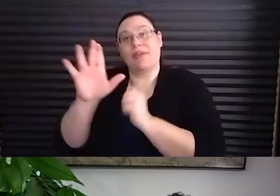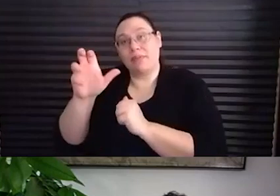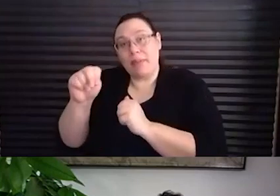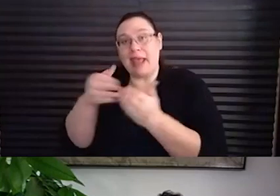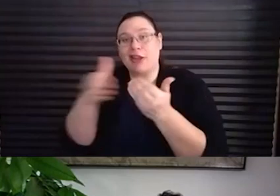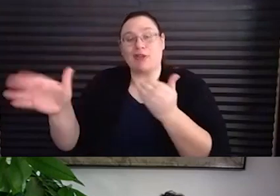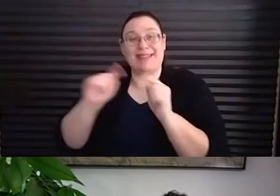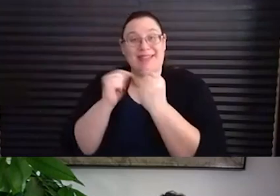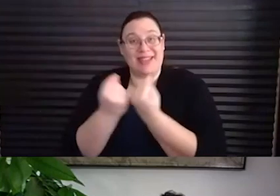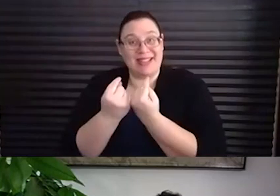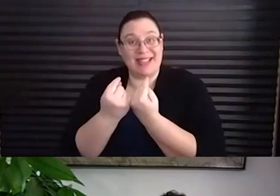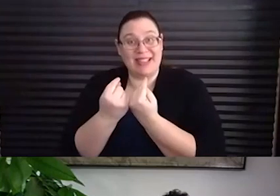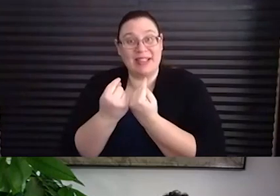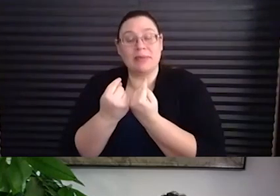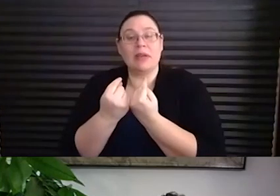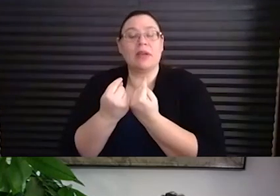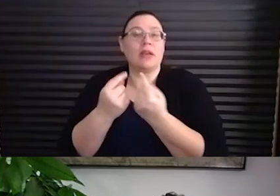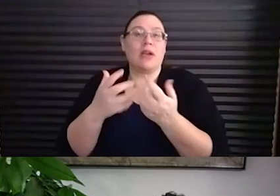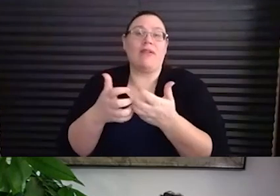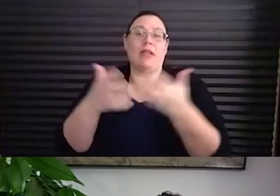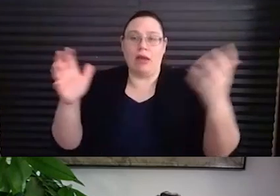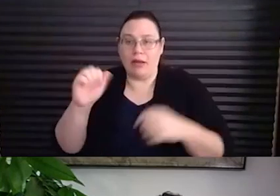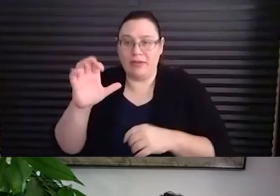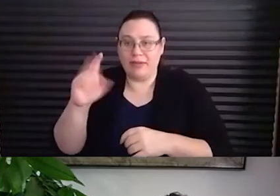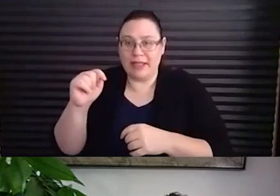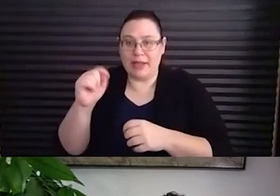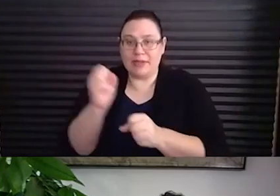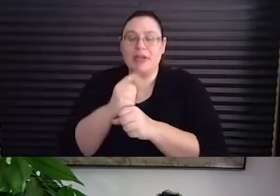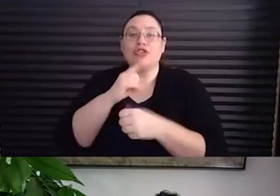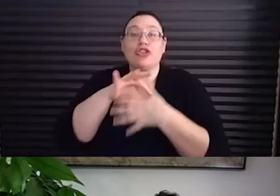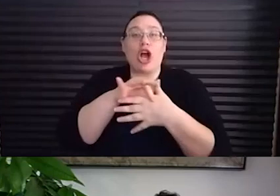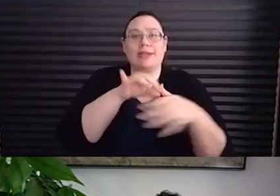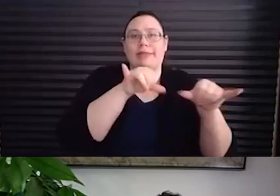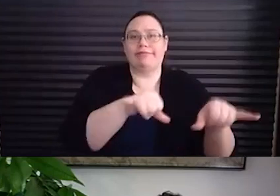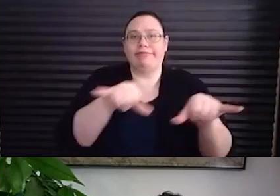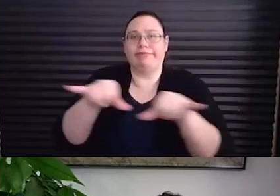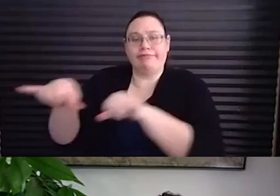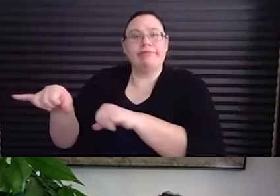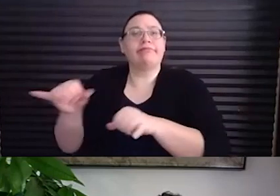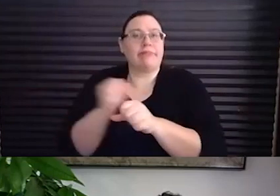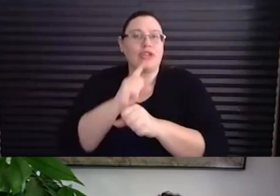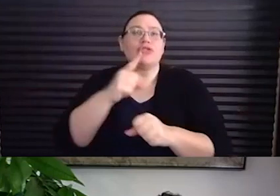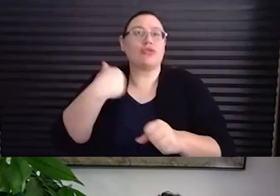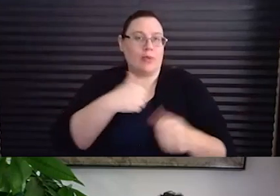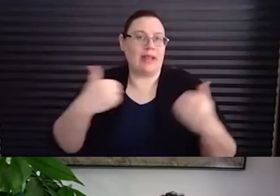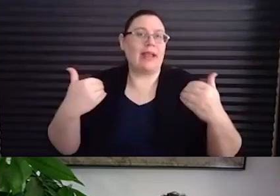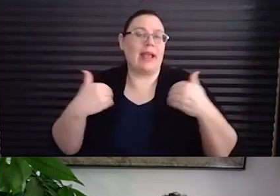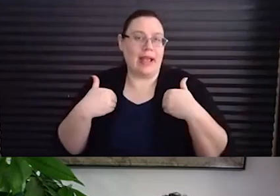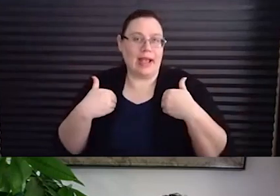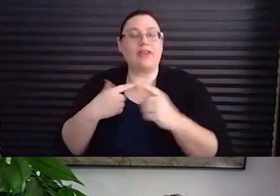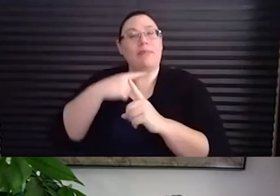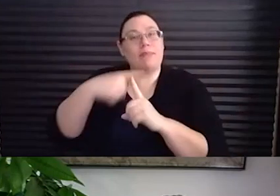here, we manage a lot of accounts. So we're keeping content consistent and making sure that we have